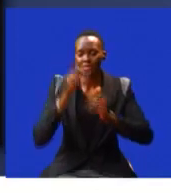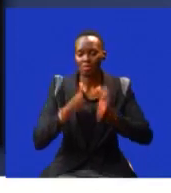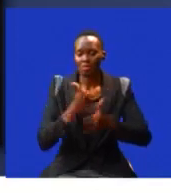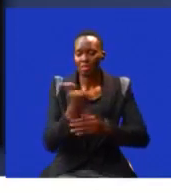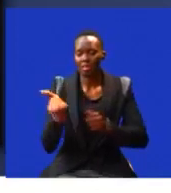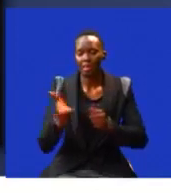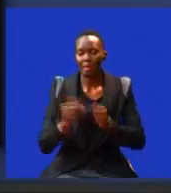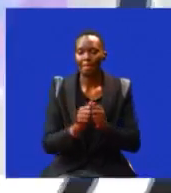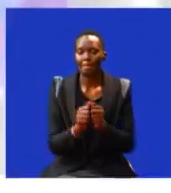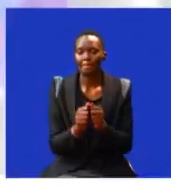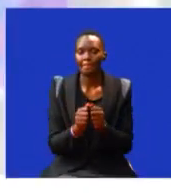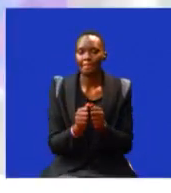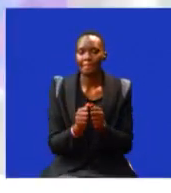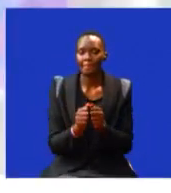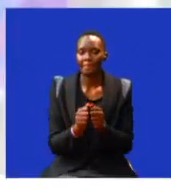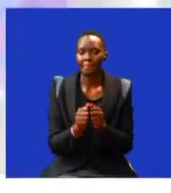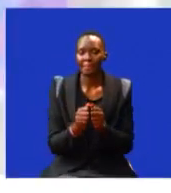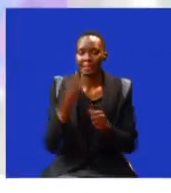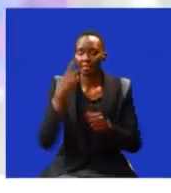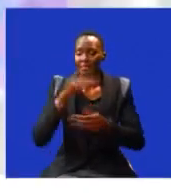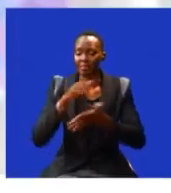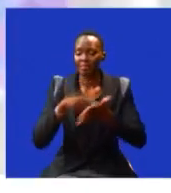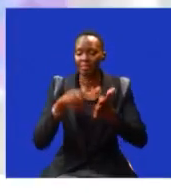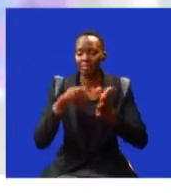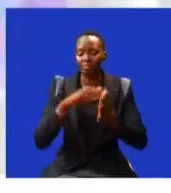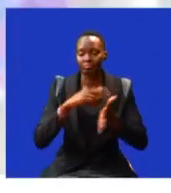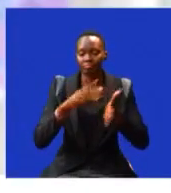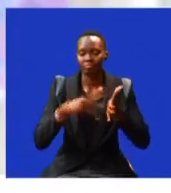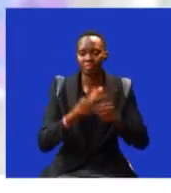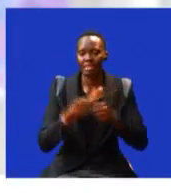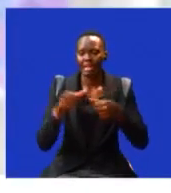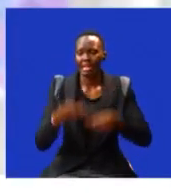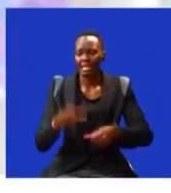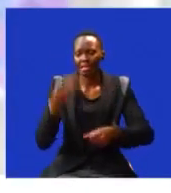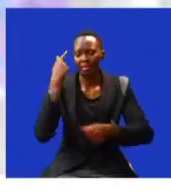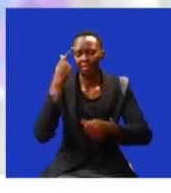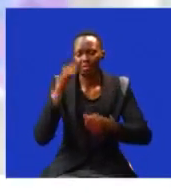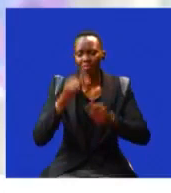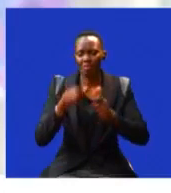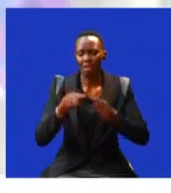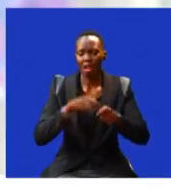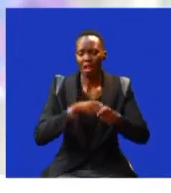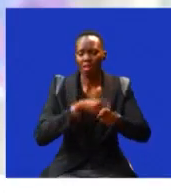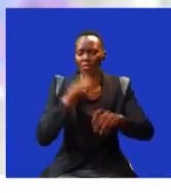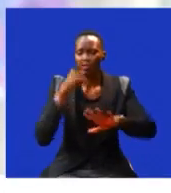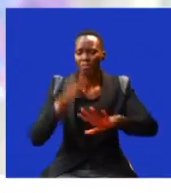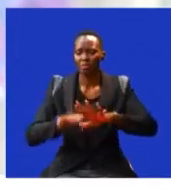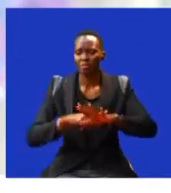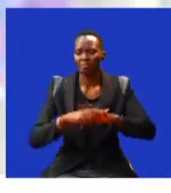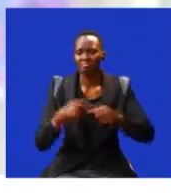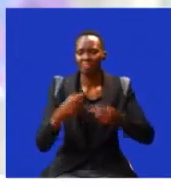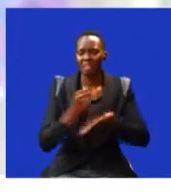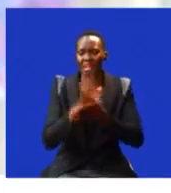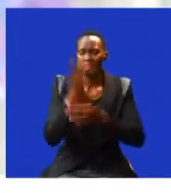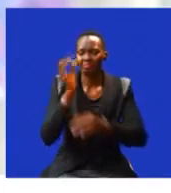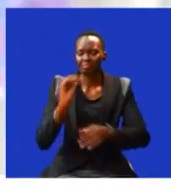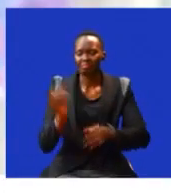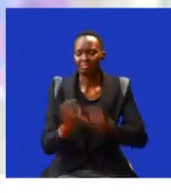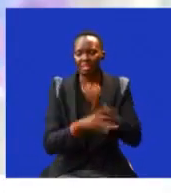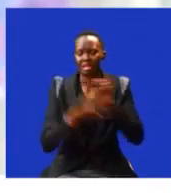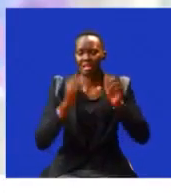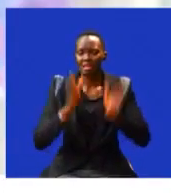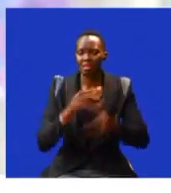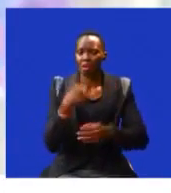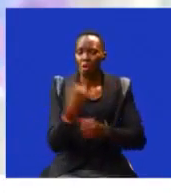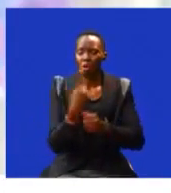kono. Nimeona hii project imekaa sana. Hakuna chenye natusaidia nayo hapa, wezi ndio wanaingia